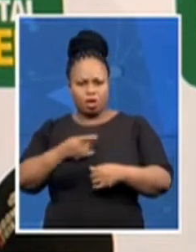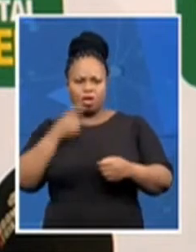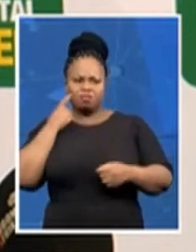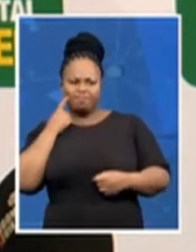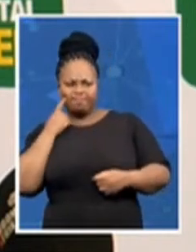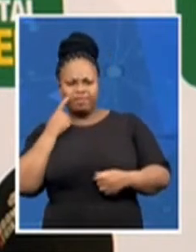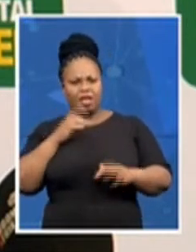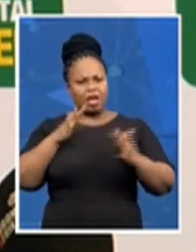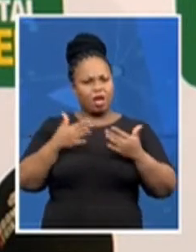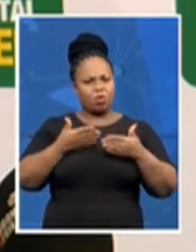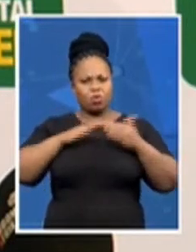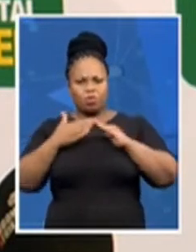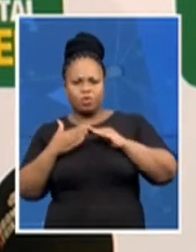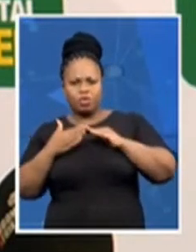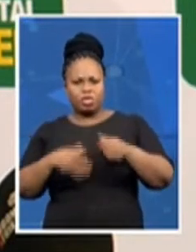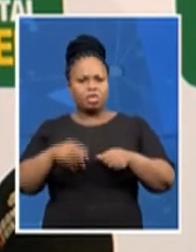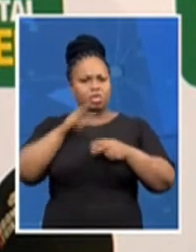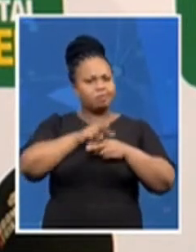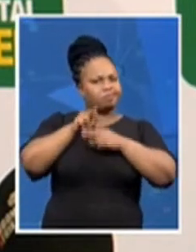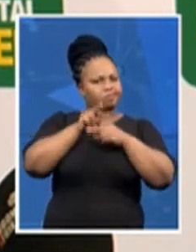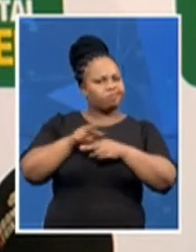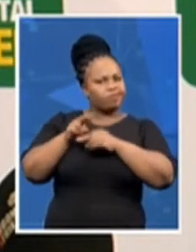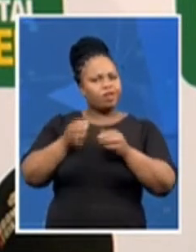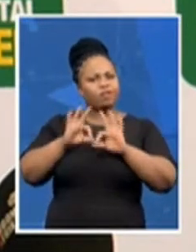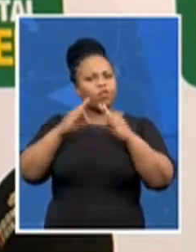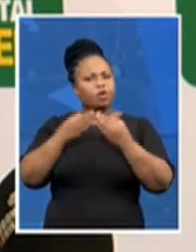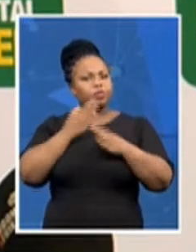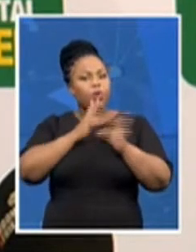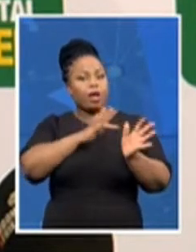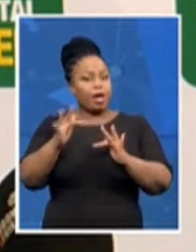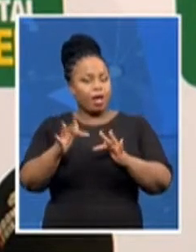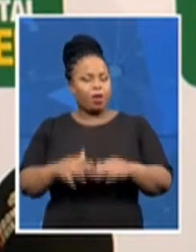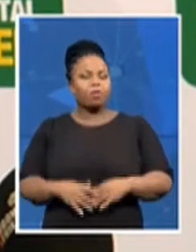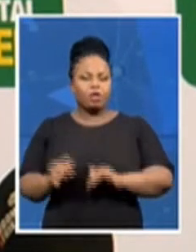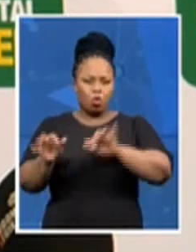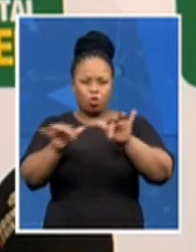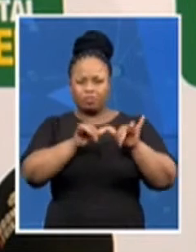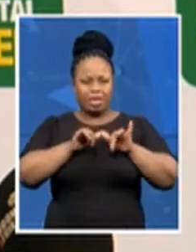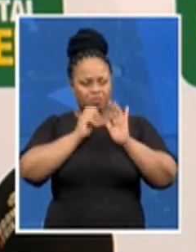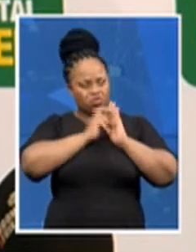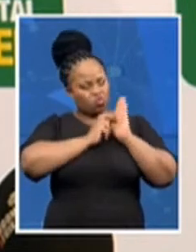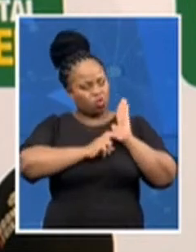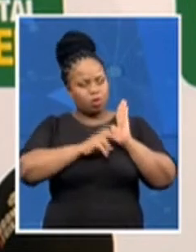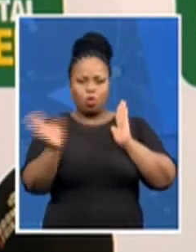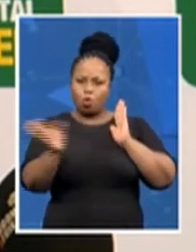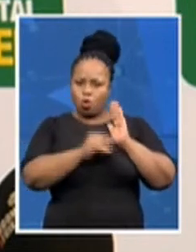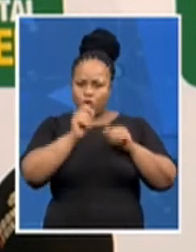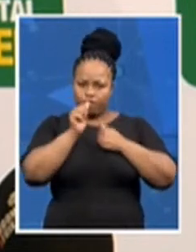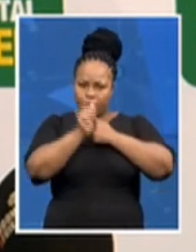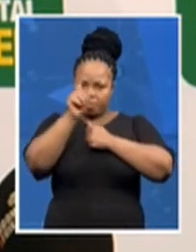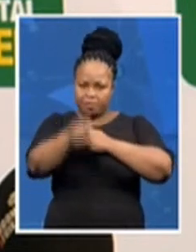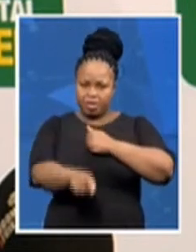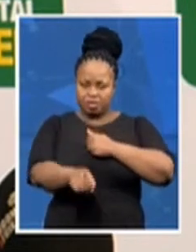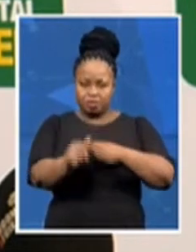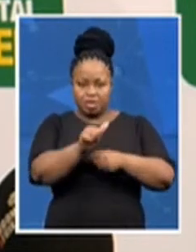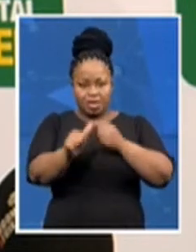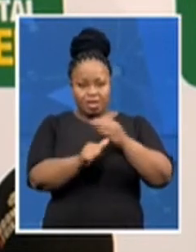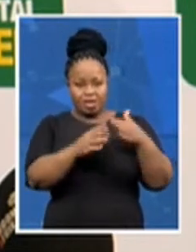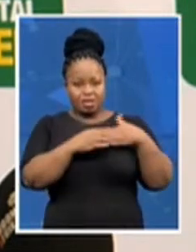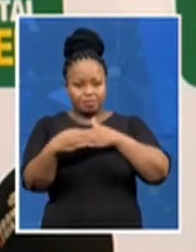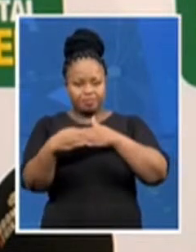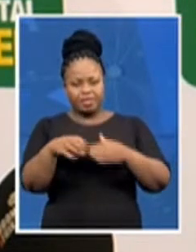forums. Everyone must stick to this legal framework under the leadership of the SAPS and other